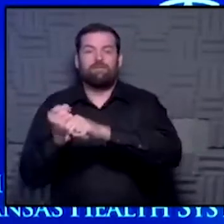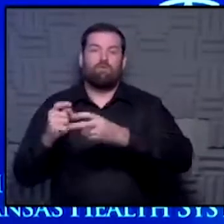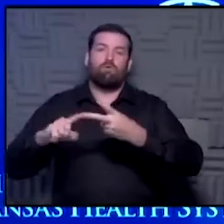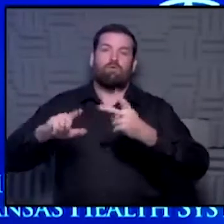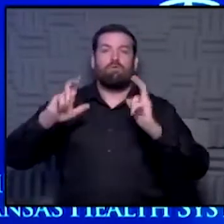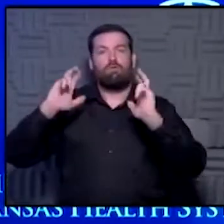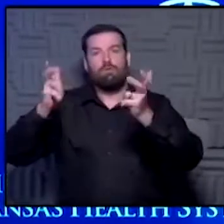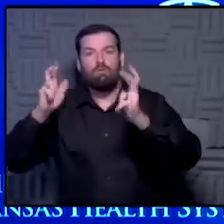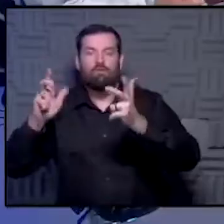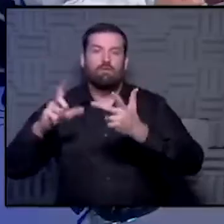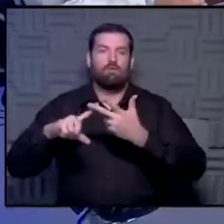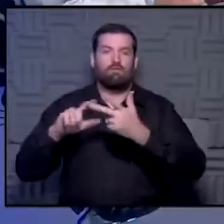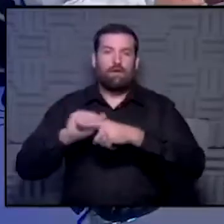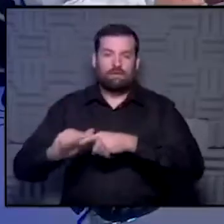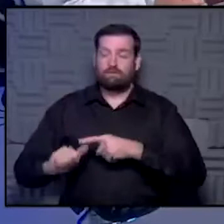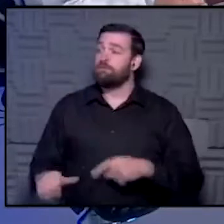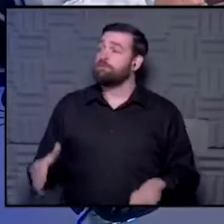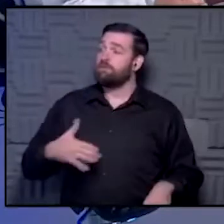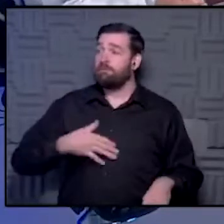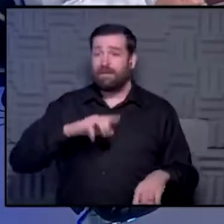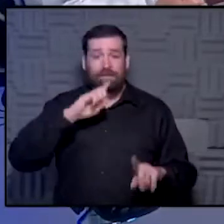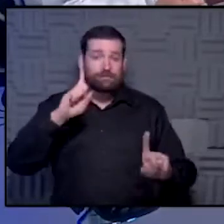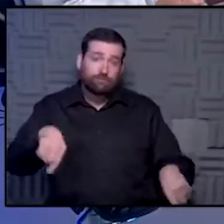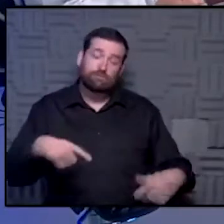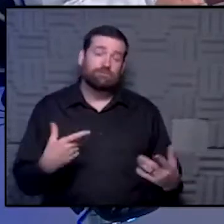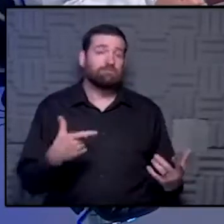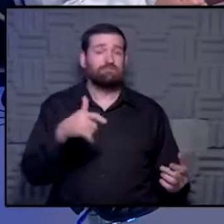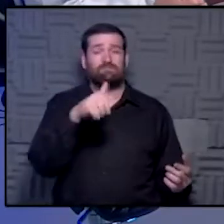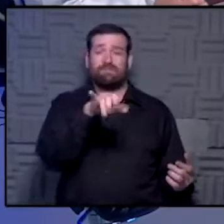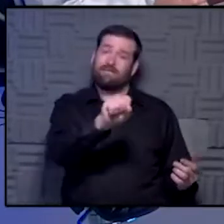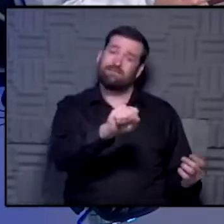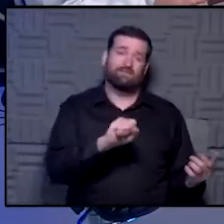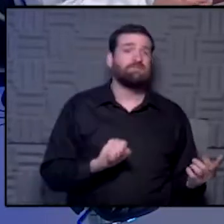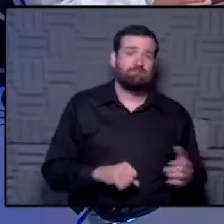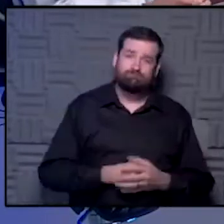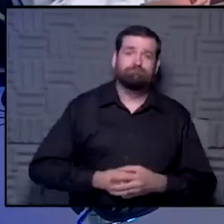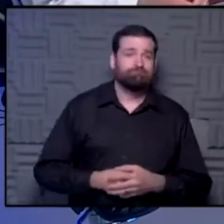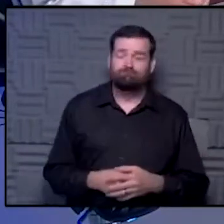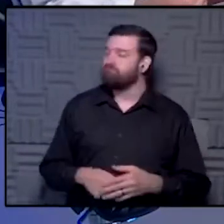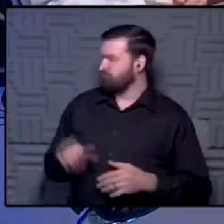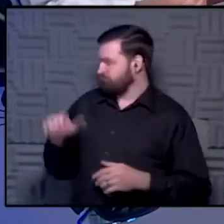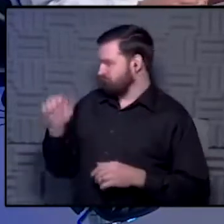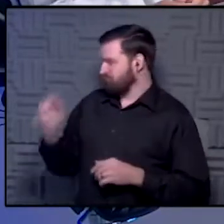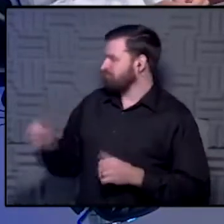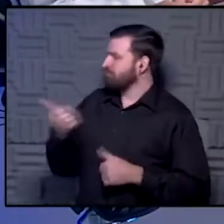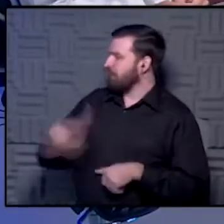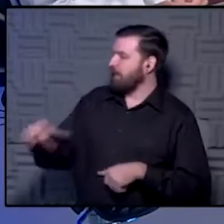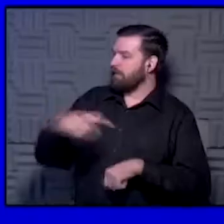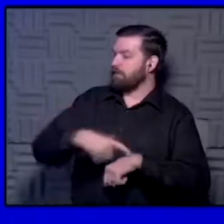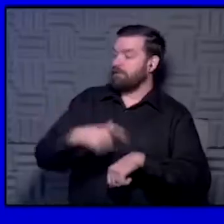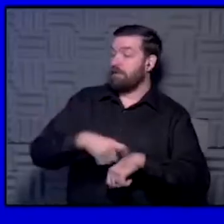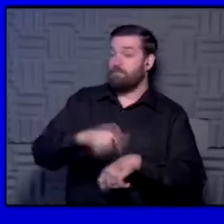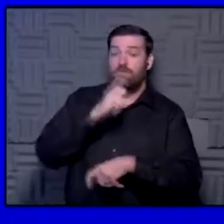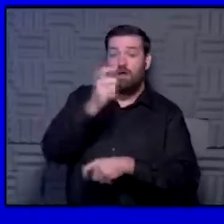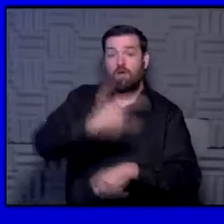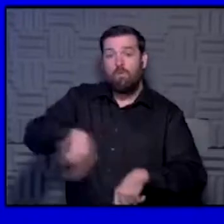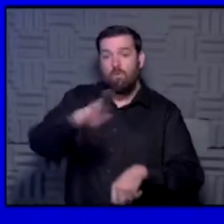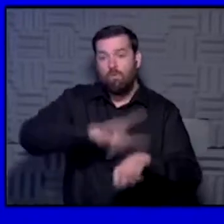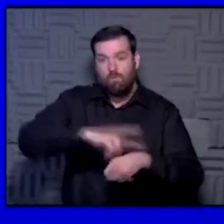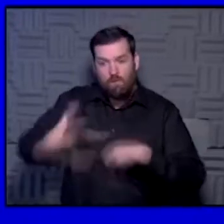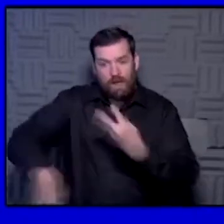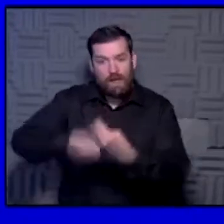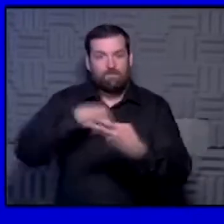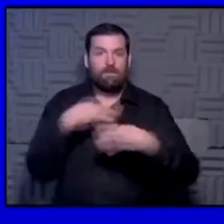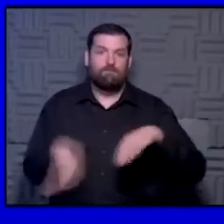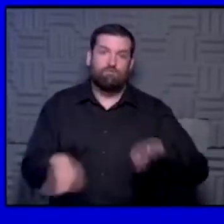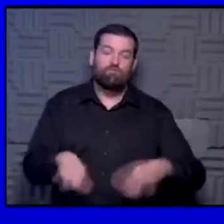that? Well, my answer to that's going to be yes, Dana, but what do you think? Yeah, absolutely. Anytime you're doing something out of the ordinary, anytime you're doing anything